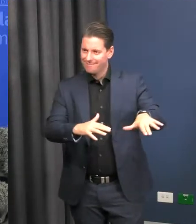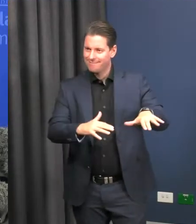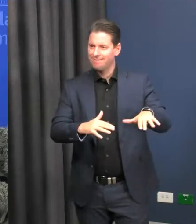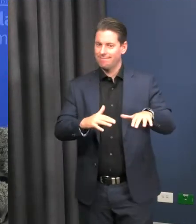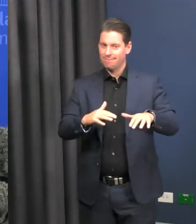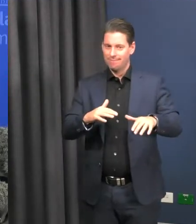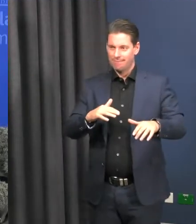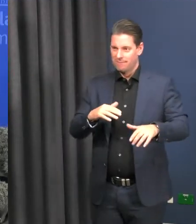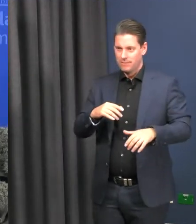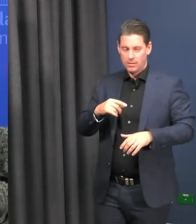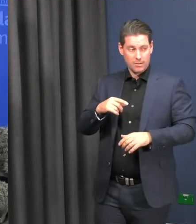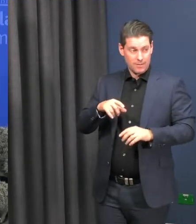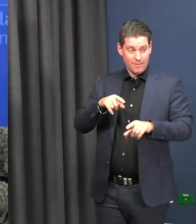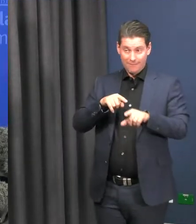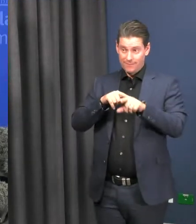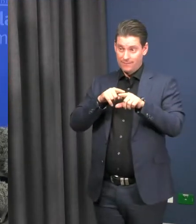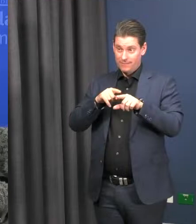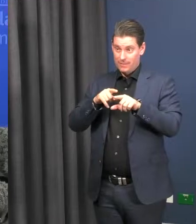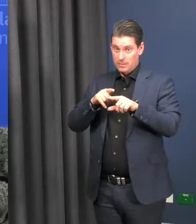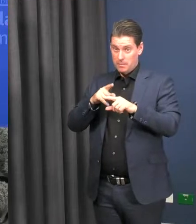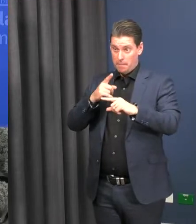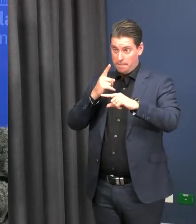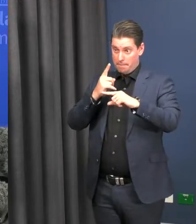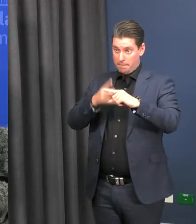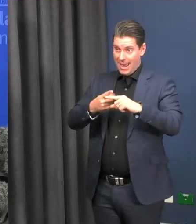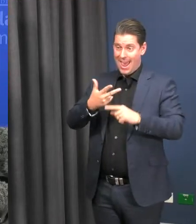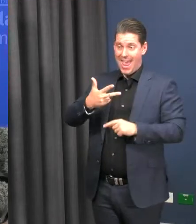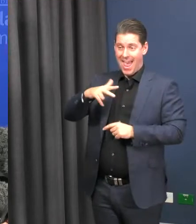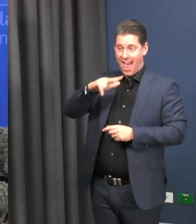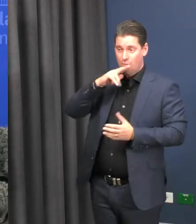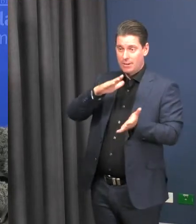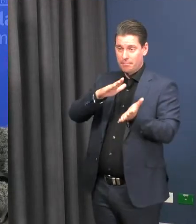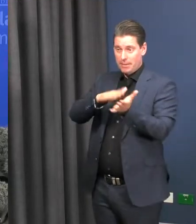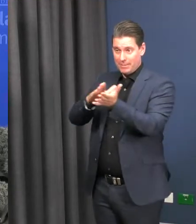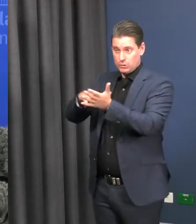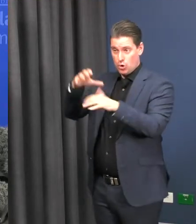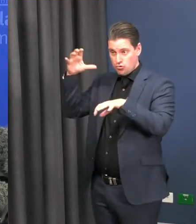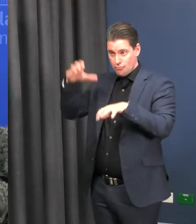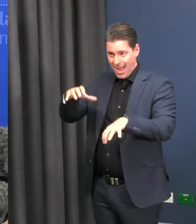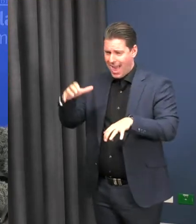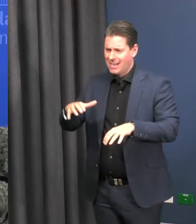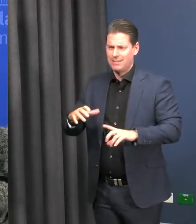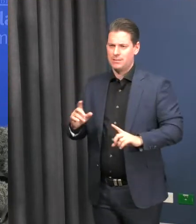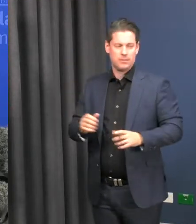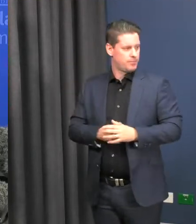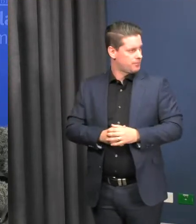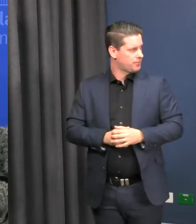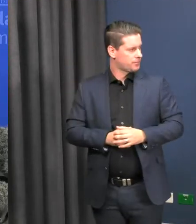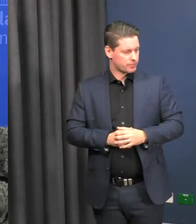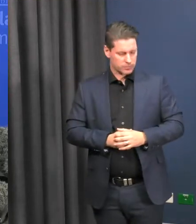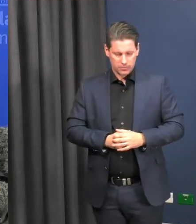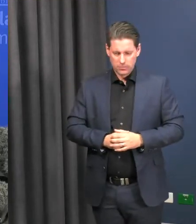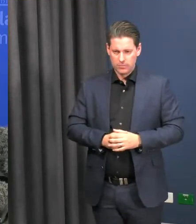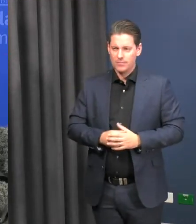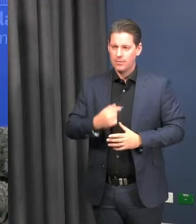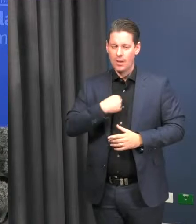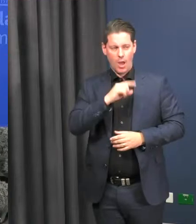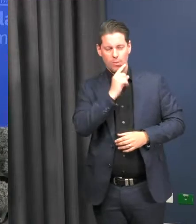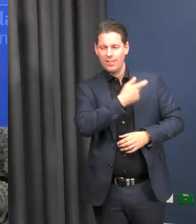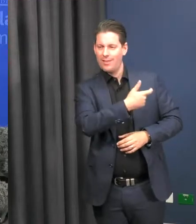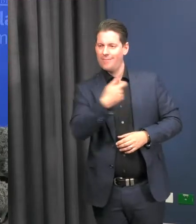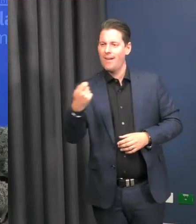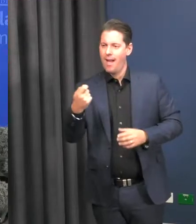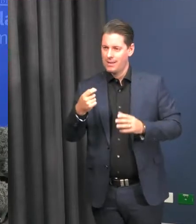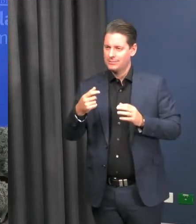on the 800 millimetres above the highest astronomical time? Is that what it's? Well, I can get Matt back, but Matt said